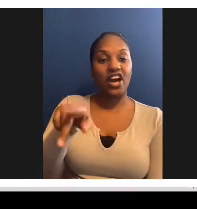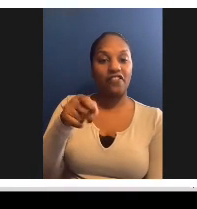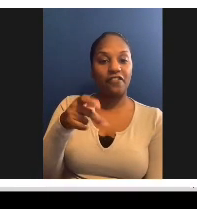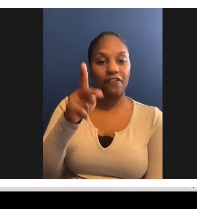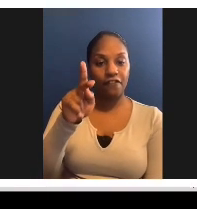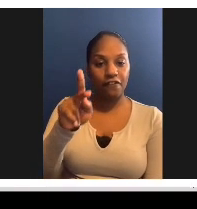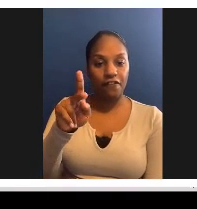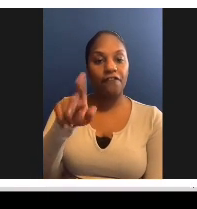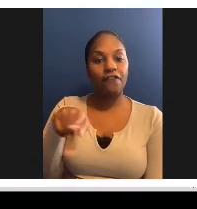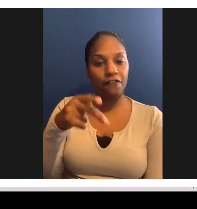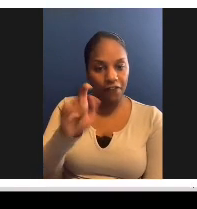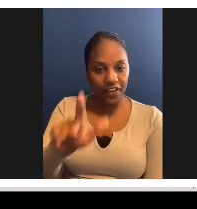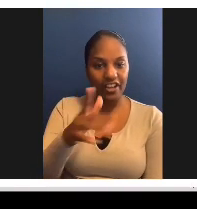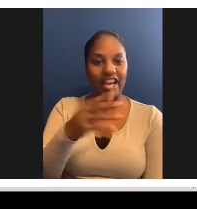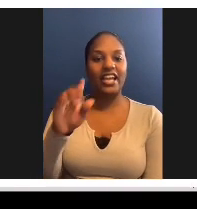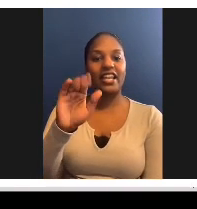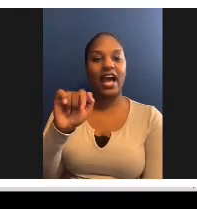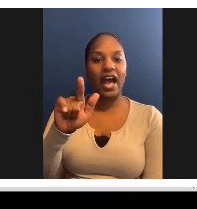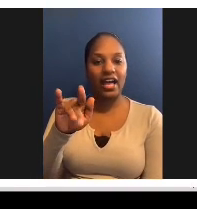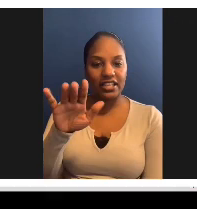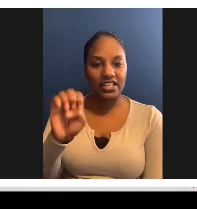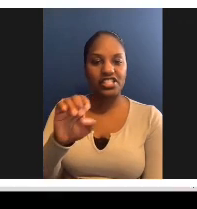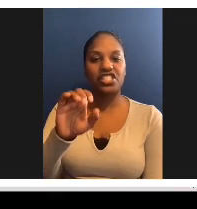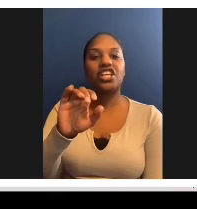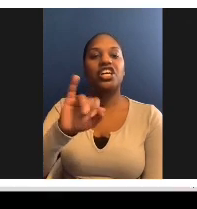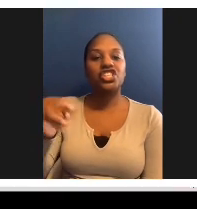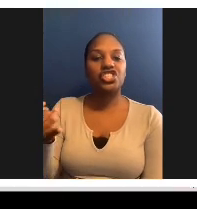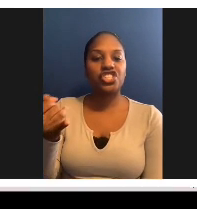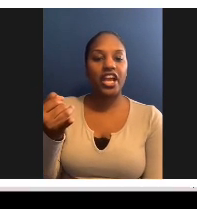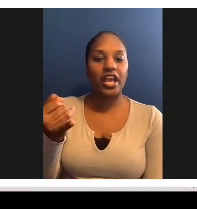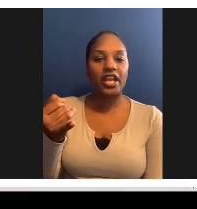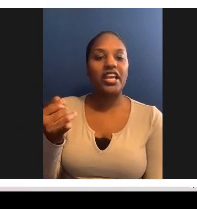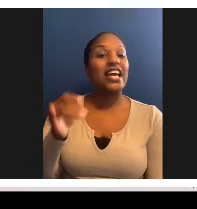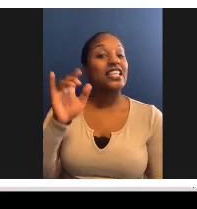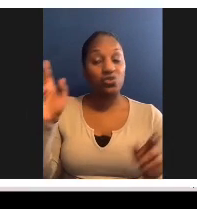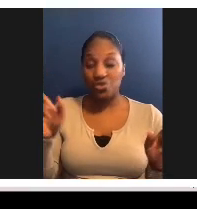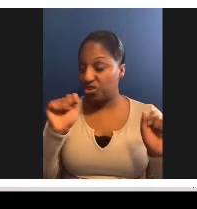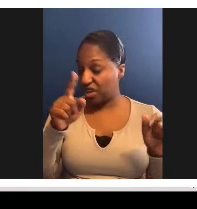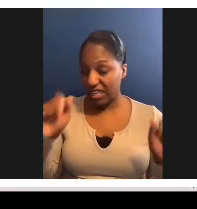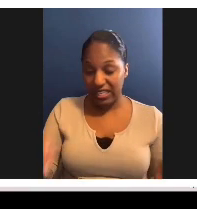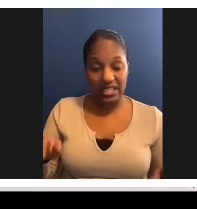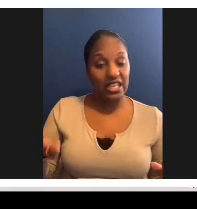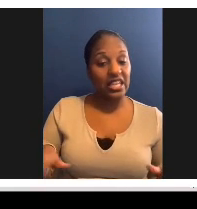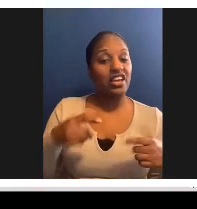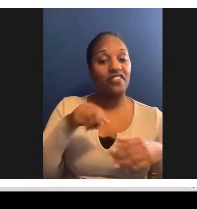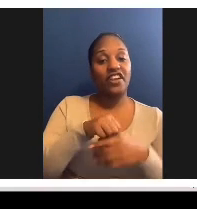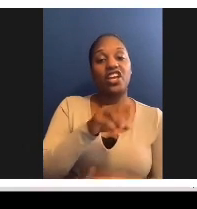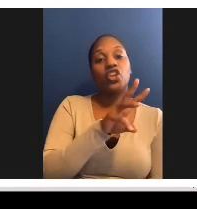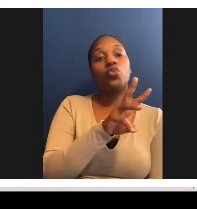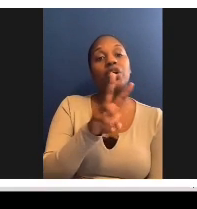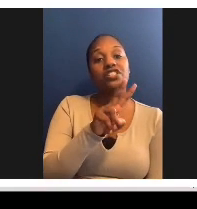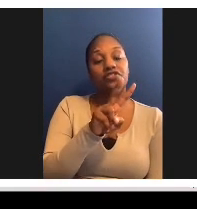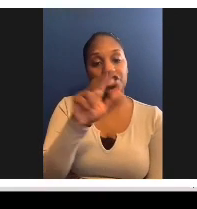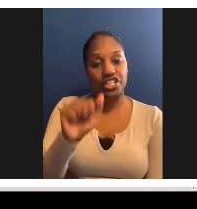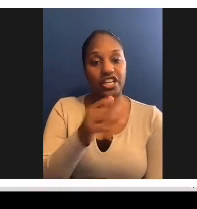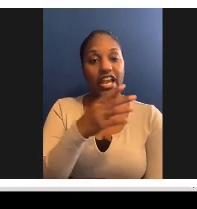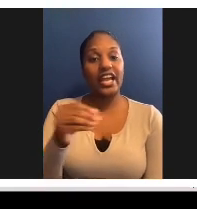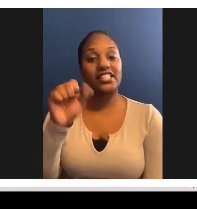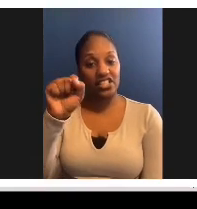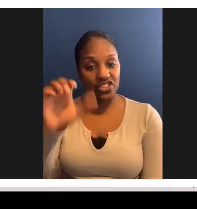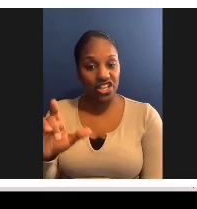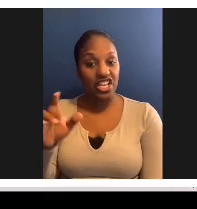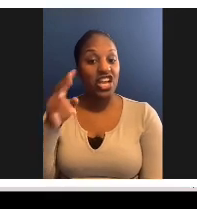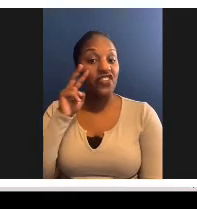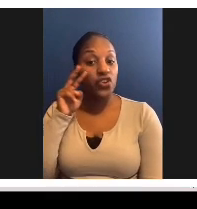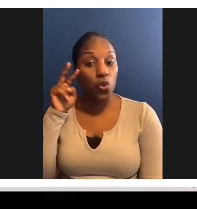Wicker Scholarship, and it's residents who live in West Virginia or South Carolina. So we have this in common also. So if we view the